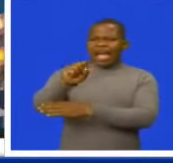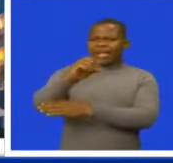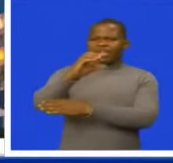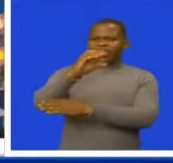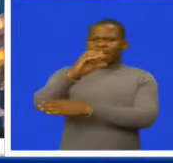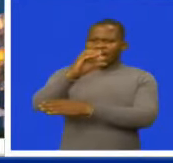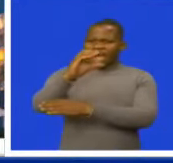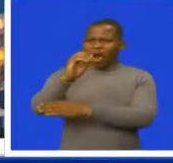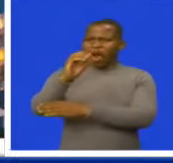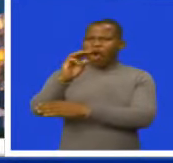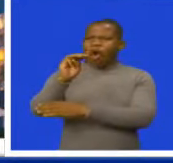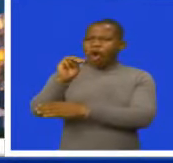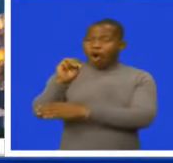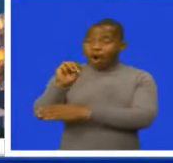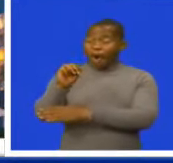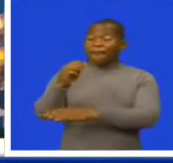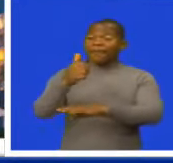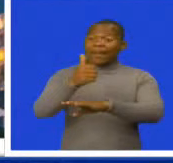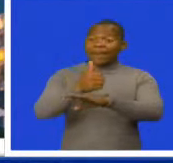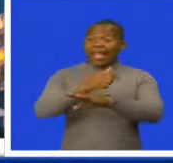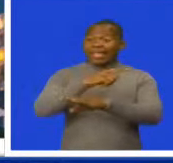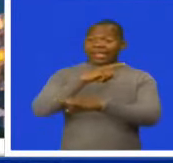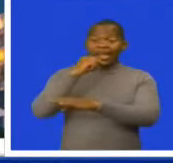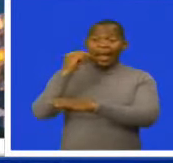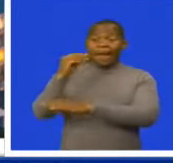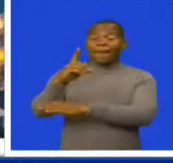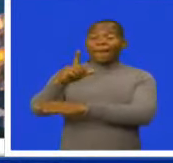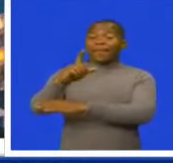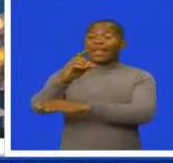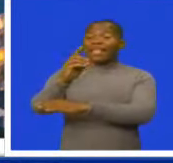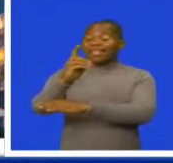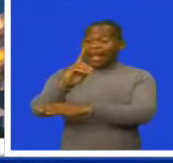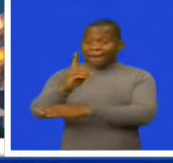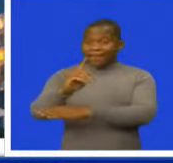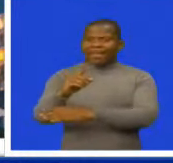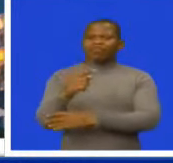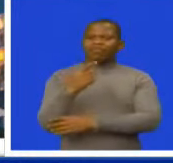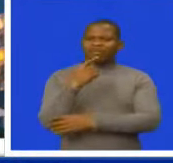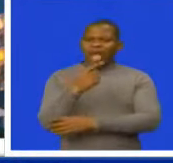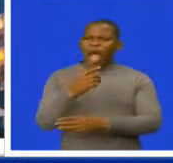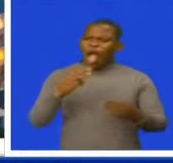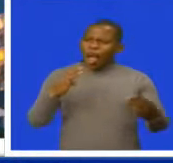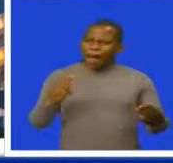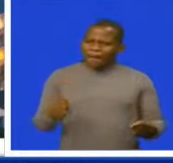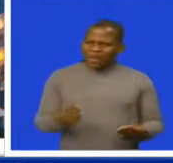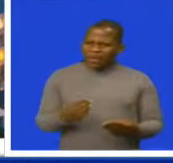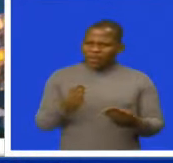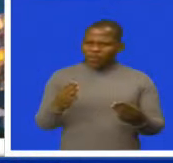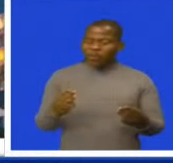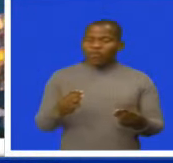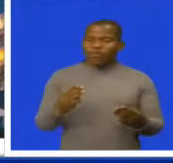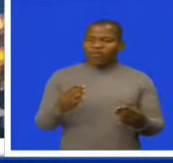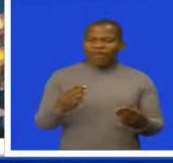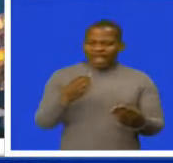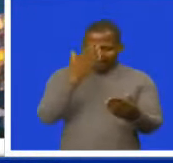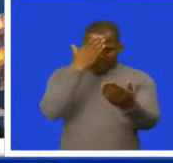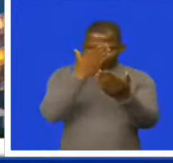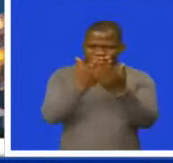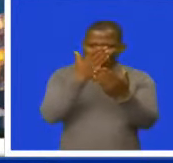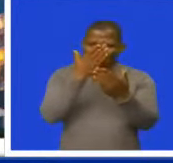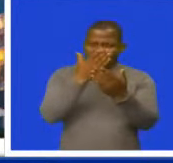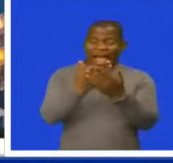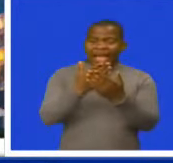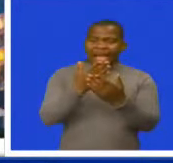ngebucala lobendeka ngetebuchwepesha ikakhuluke lokhu sekutaba nemithetho letawulawula ukuthi phatha kwebantu nabasebenzisa